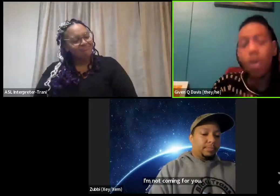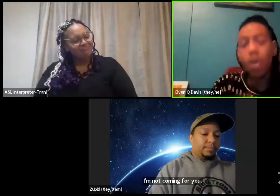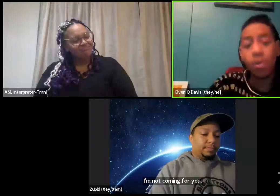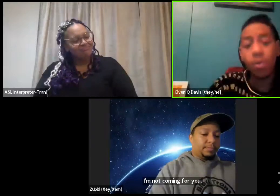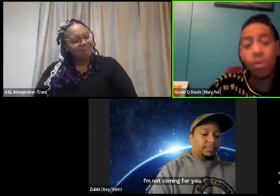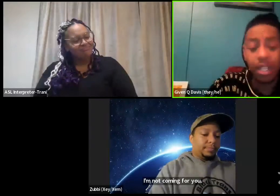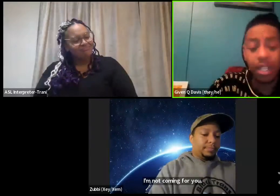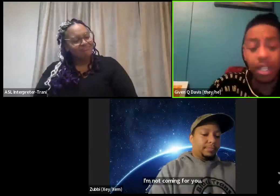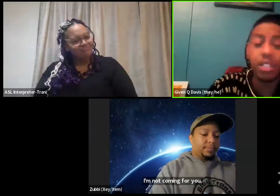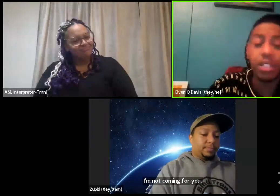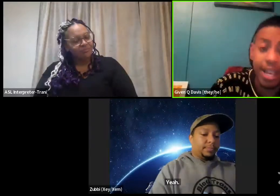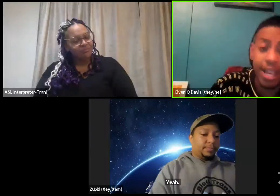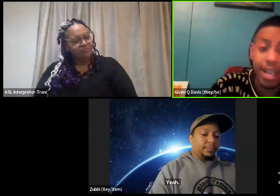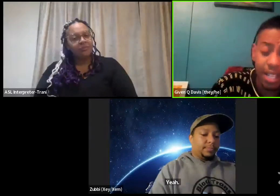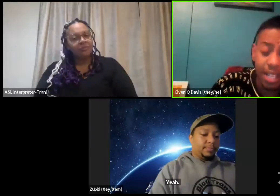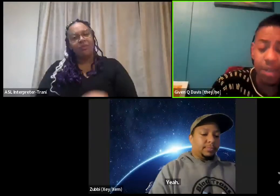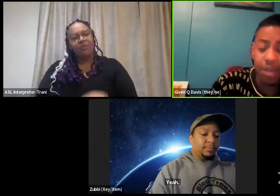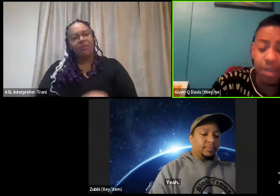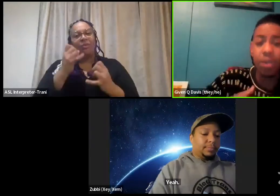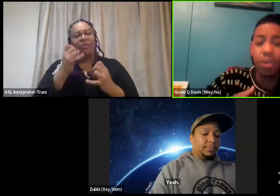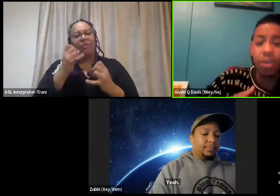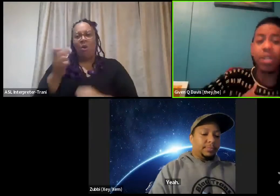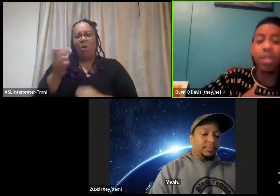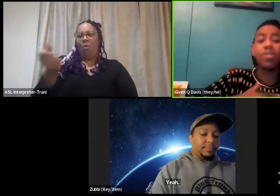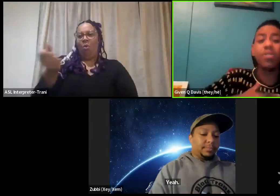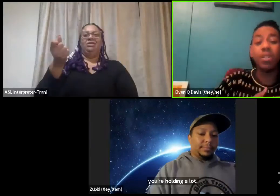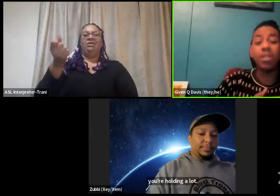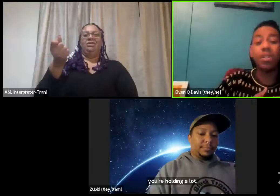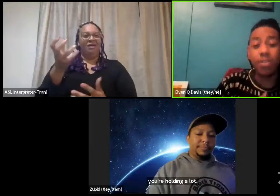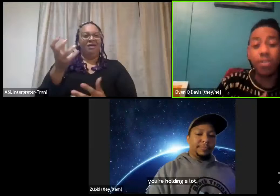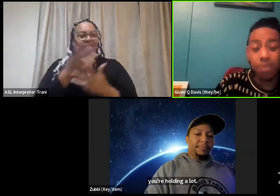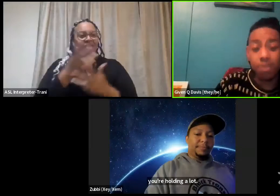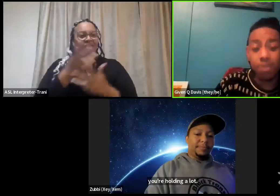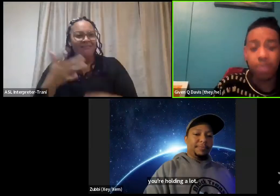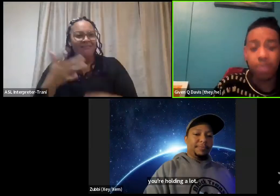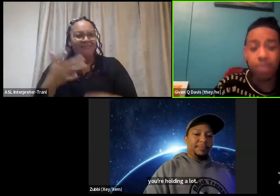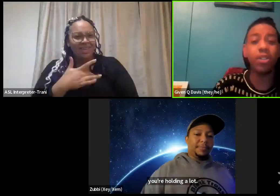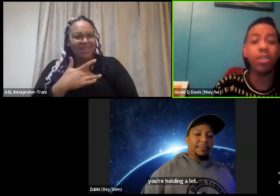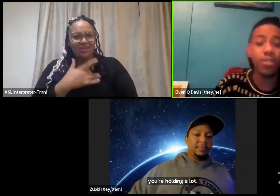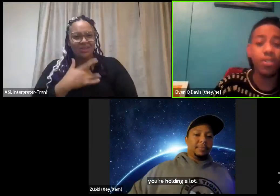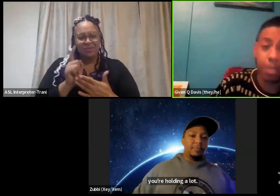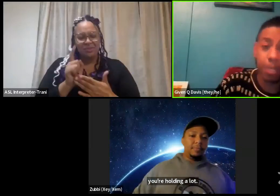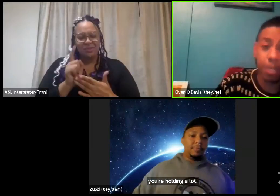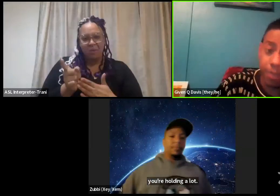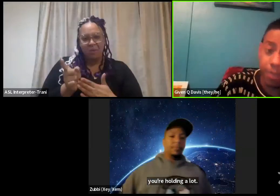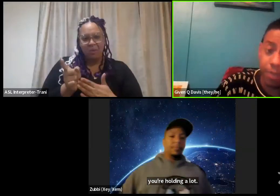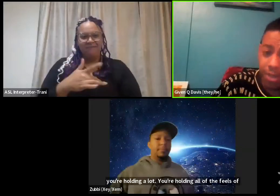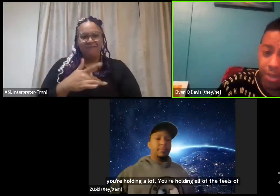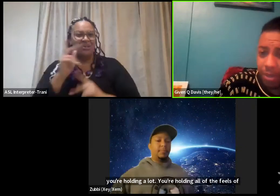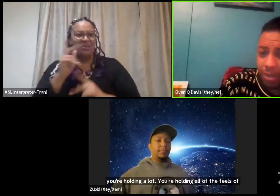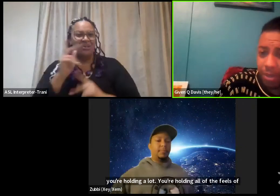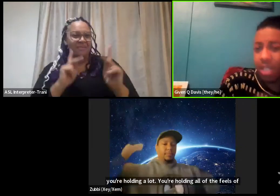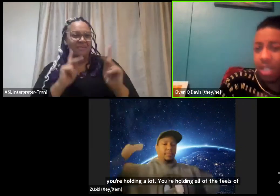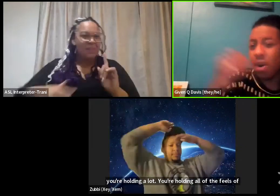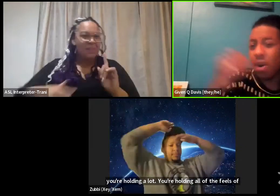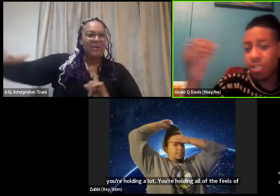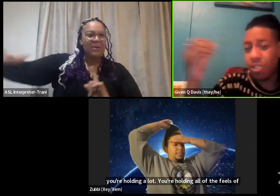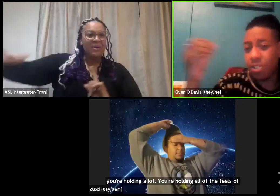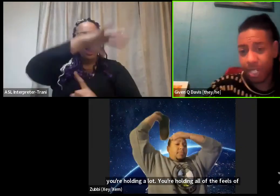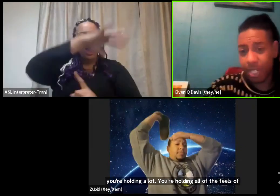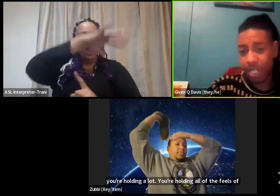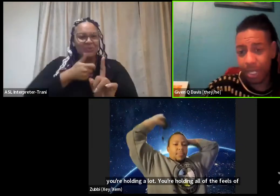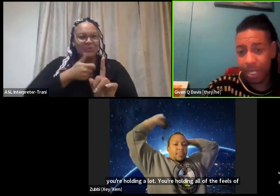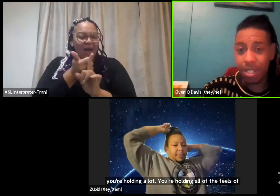you're holding a lot. You're holding all of the feels of the moment, the feels of the people around you. You want